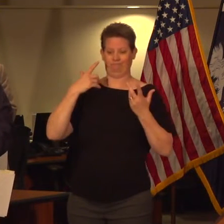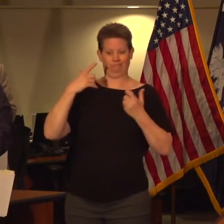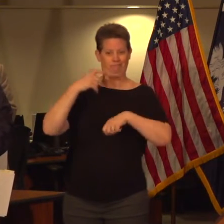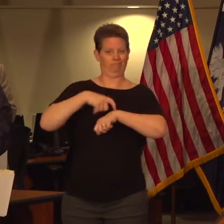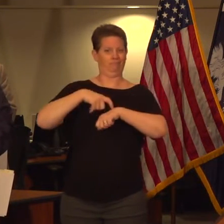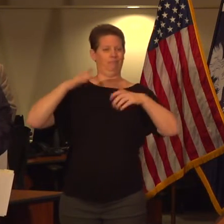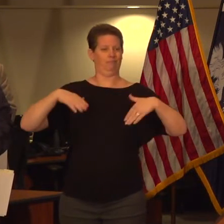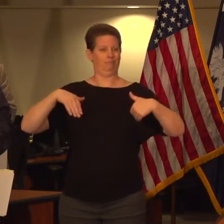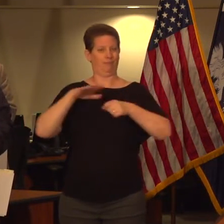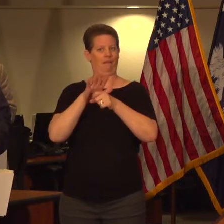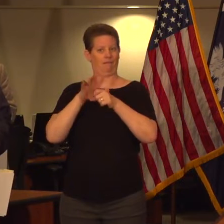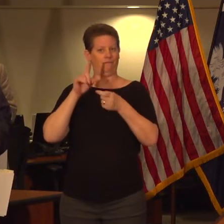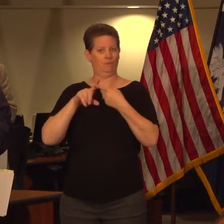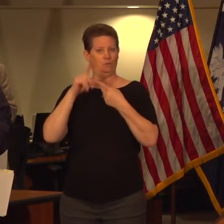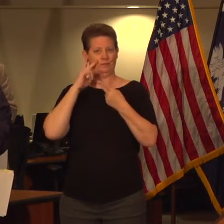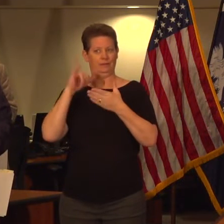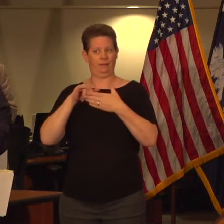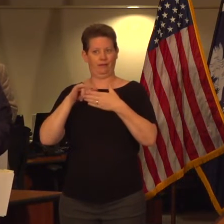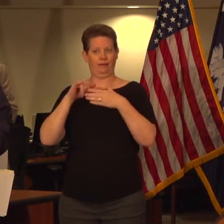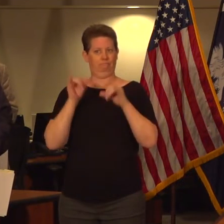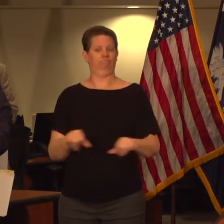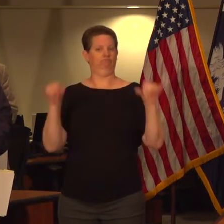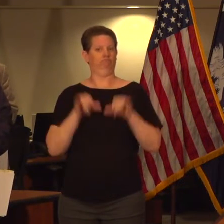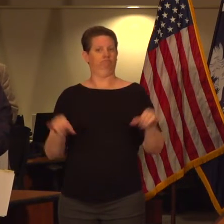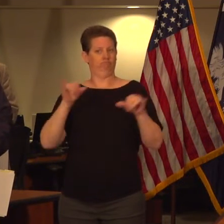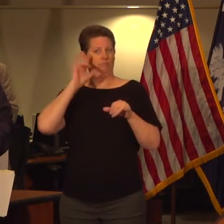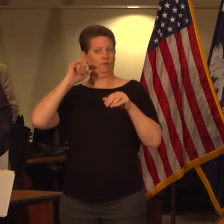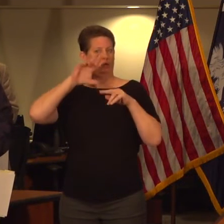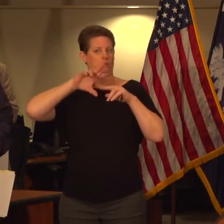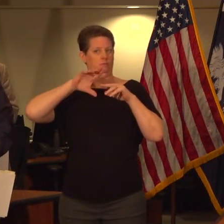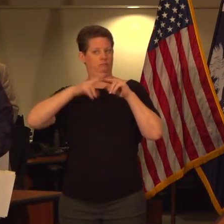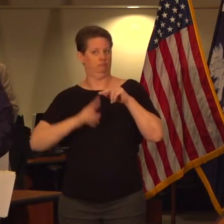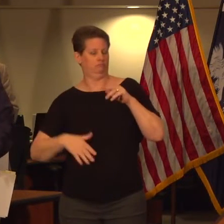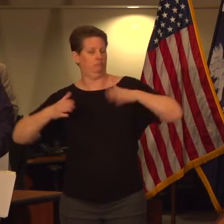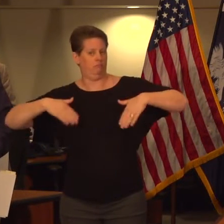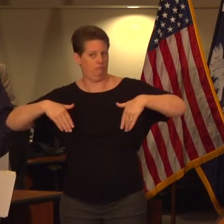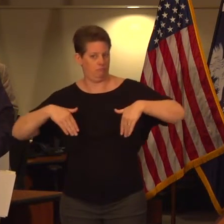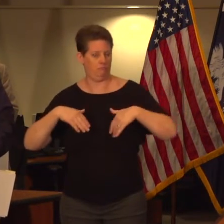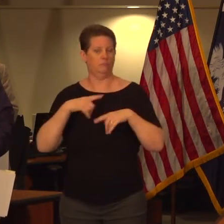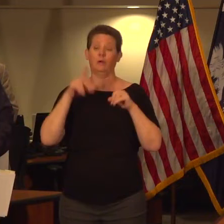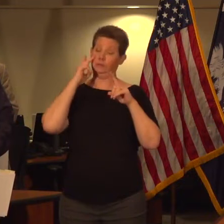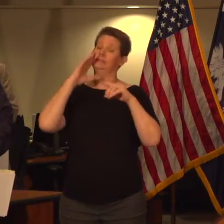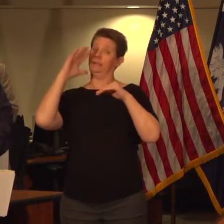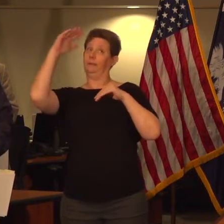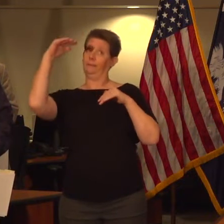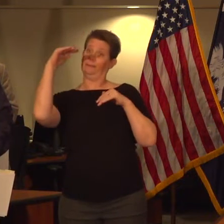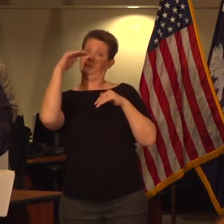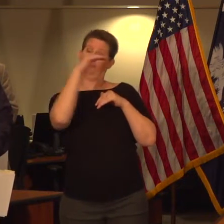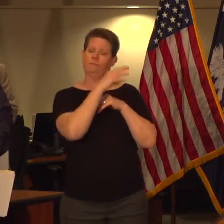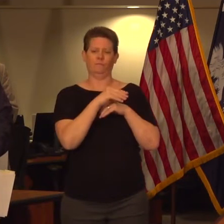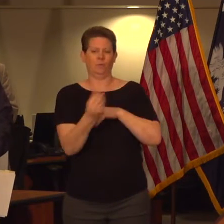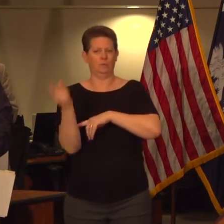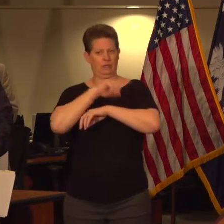are actually having a consistent decline in the course. We are seeing a plateau of a few days,